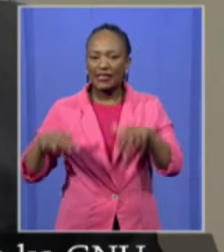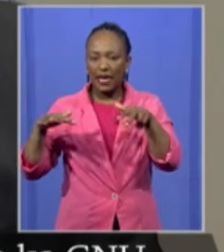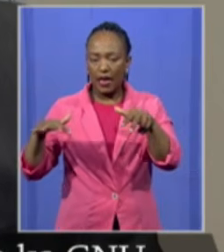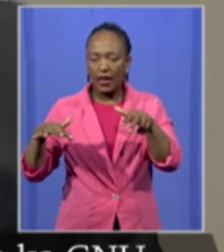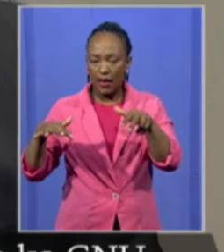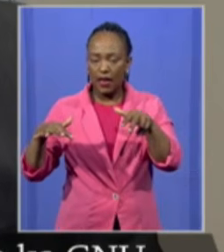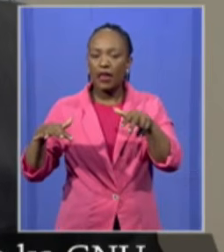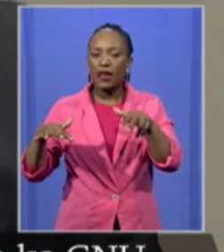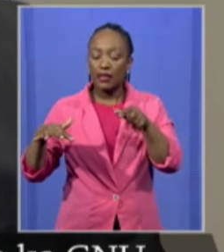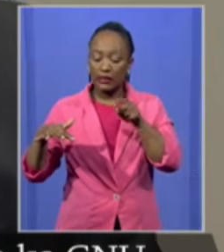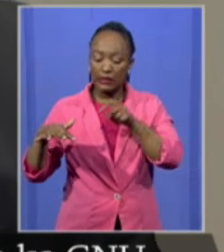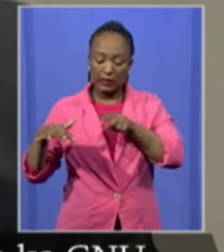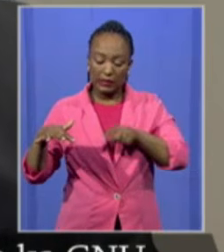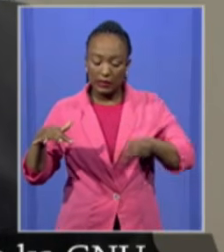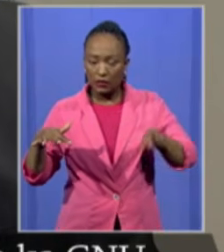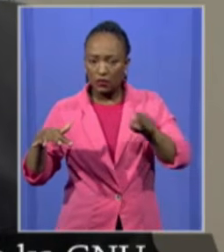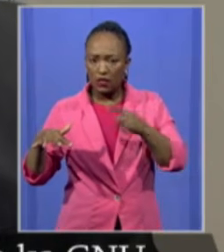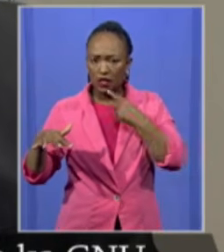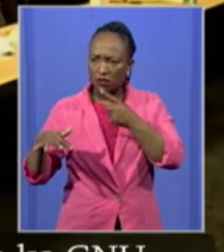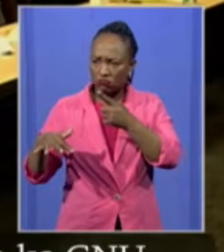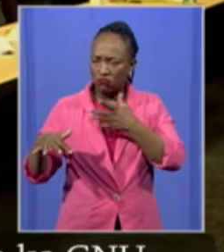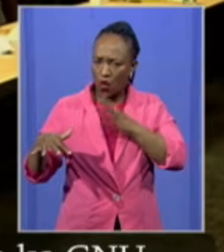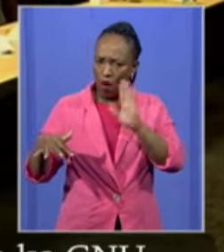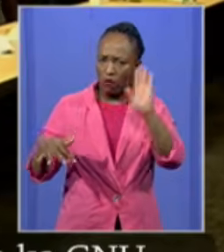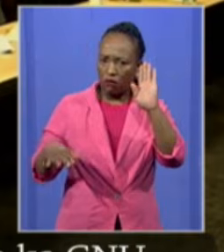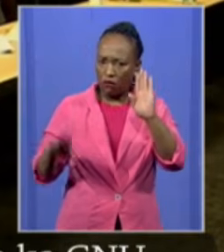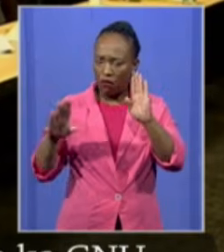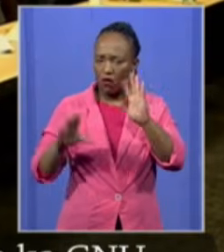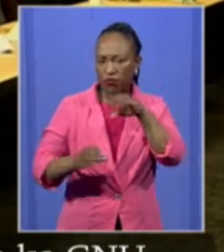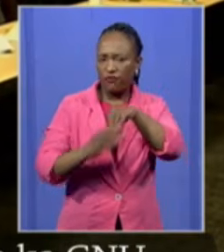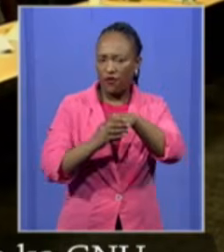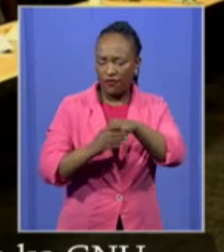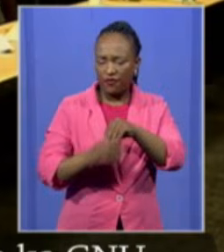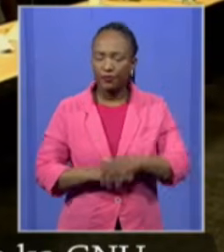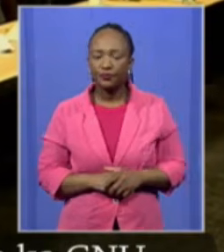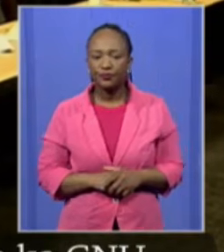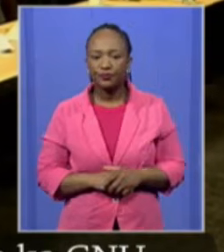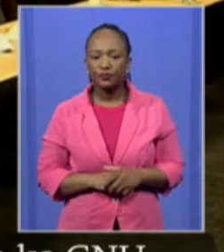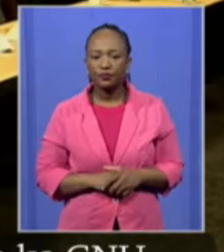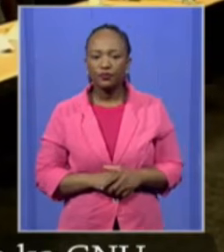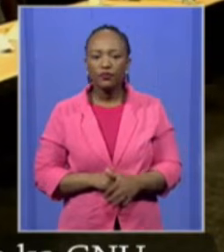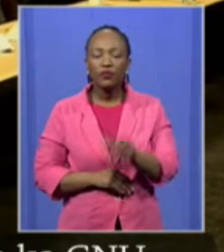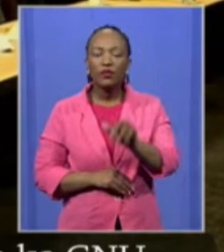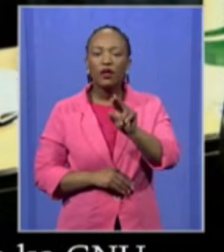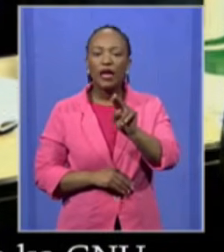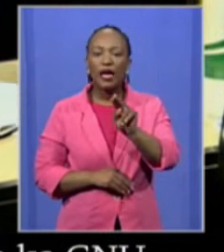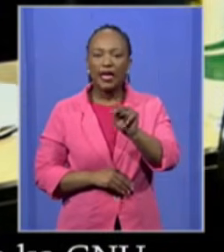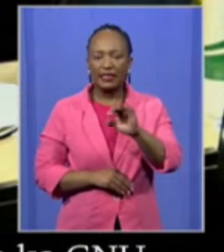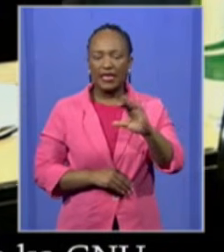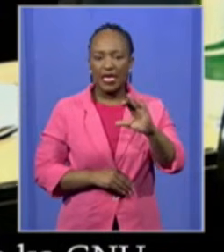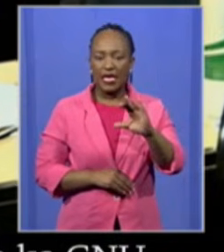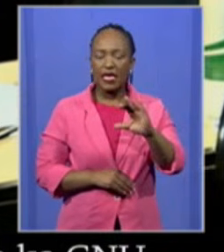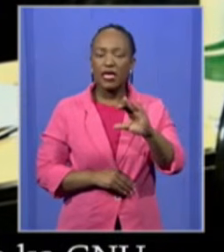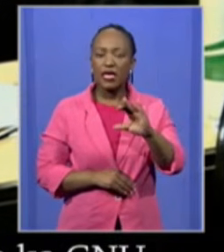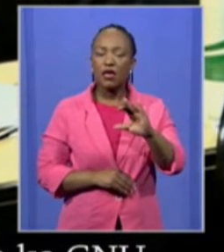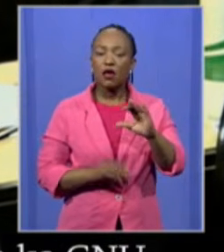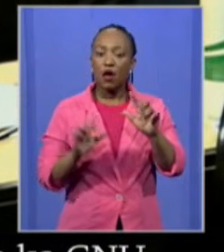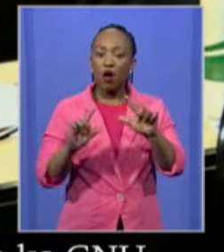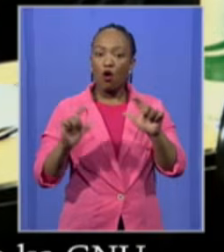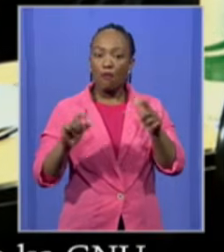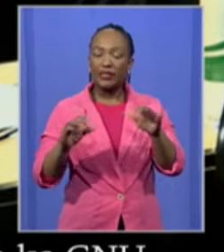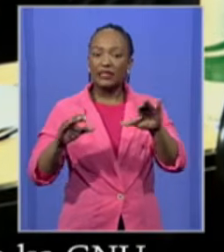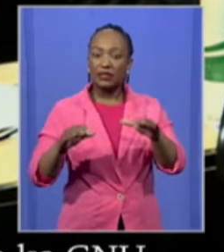view that they would like to participate. Ha komiti ya ANC e kopana dibekeng tse tlang ho lebeletswe hore e tsepamise